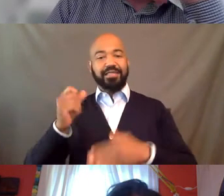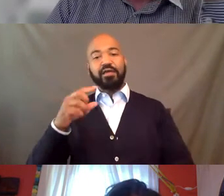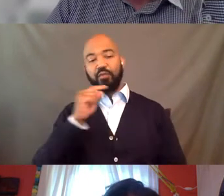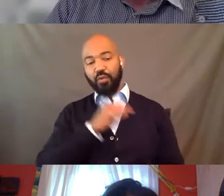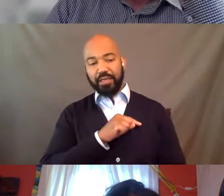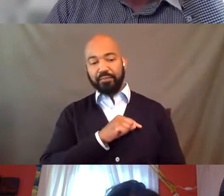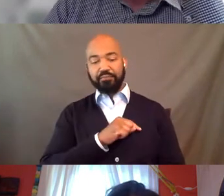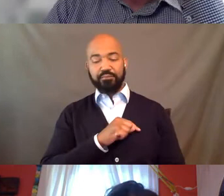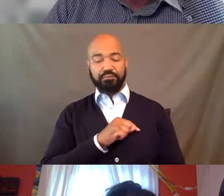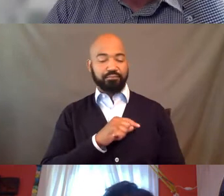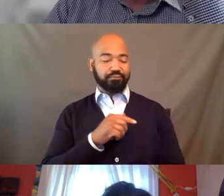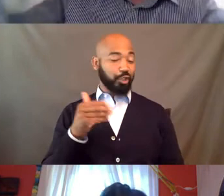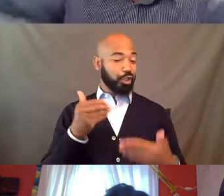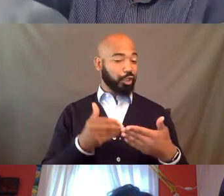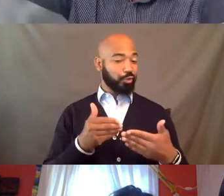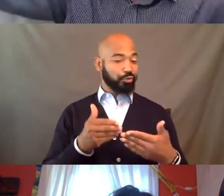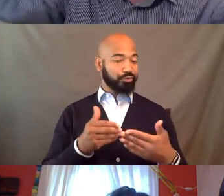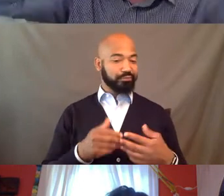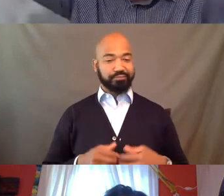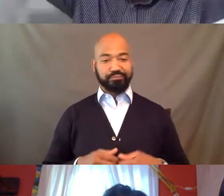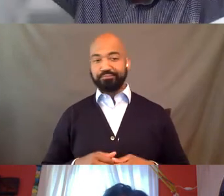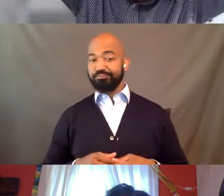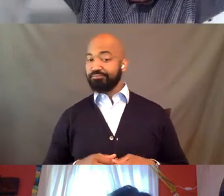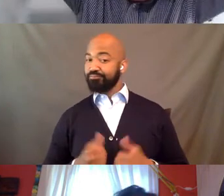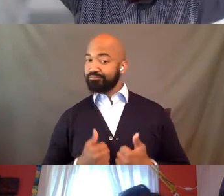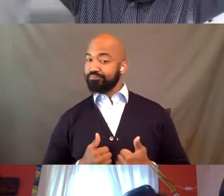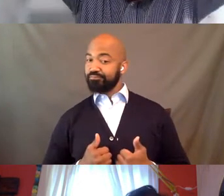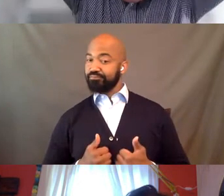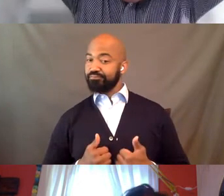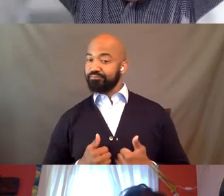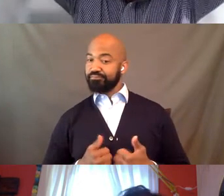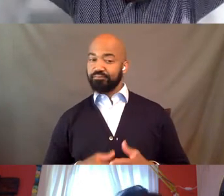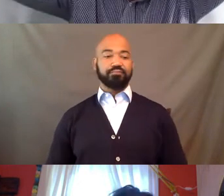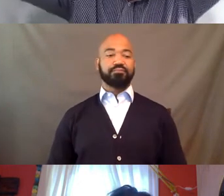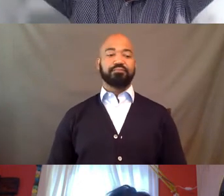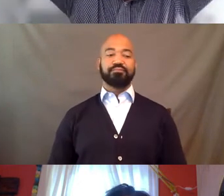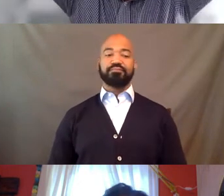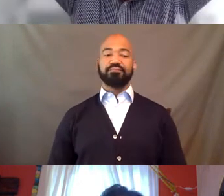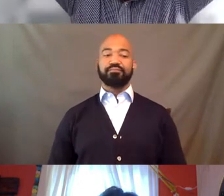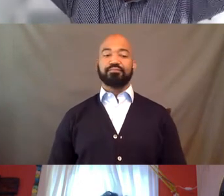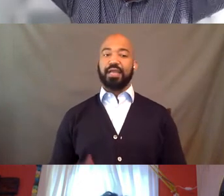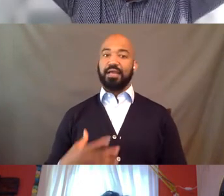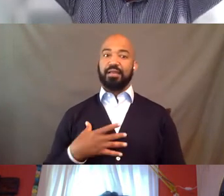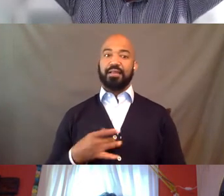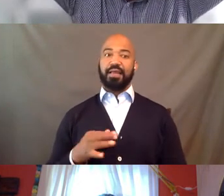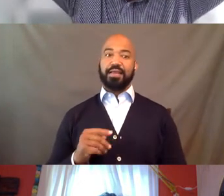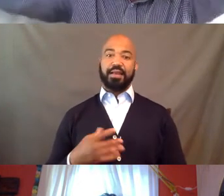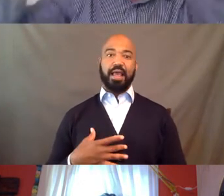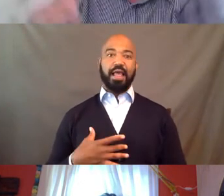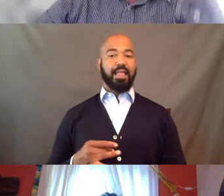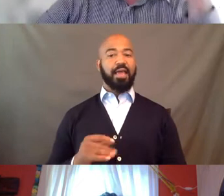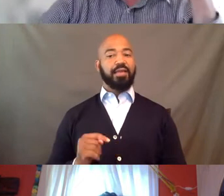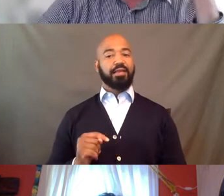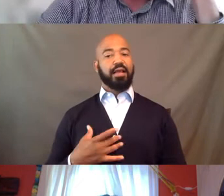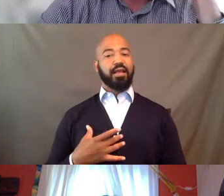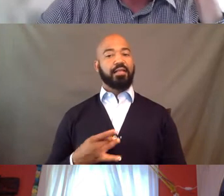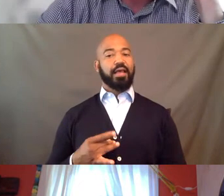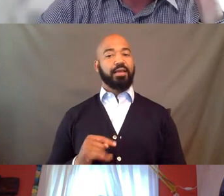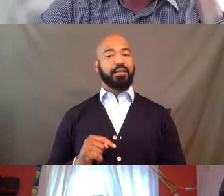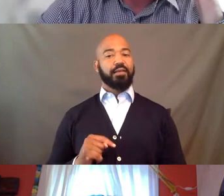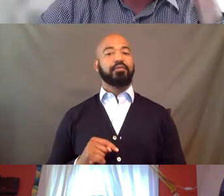Pretty close, but you're a little more concise. No, I like it. I mean, I'm gonna be